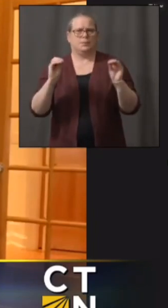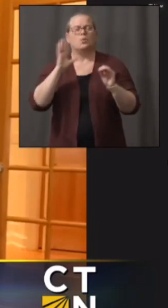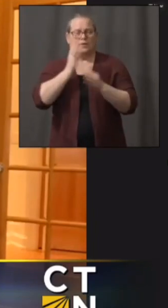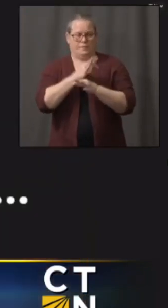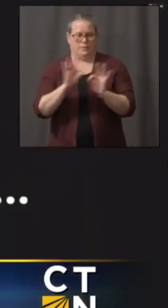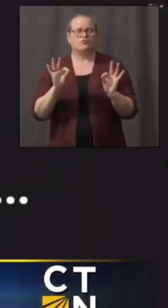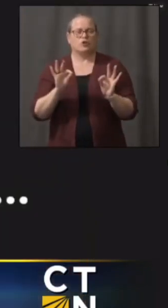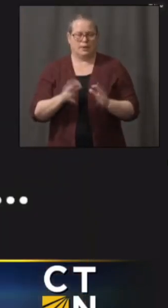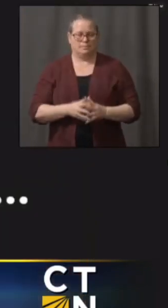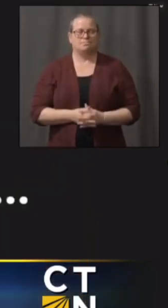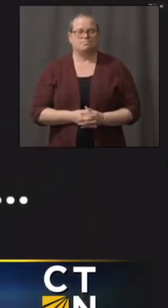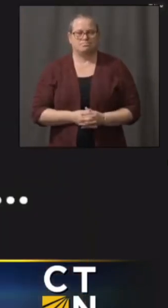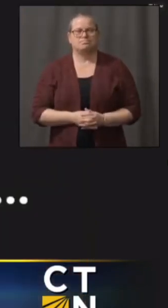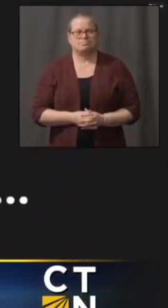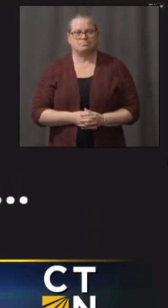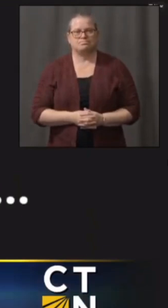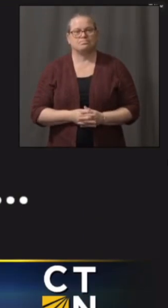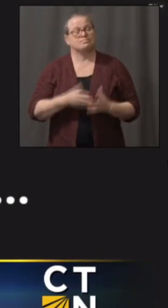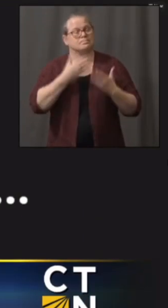Thank you.